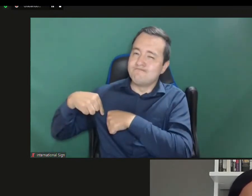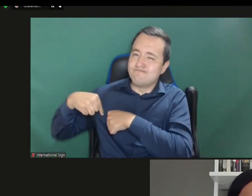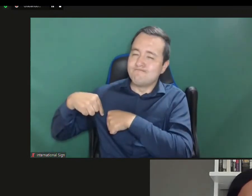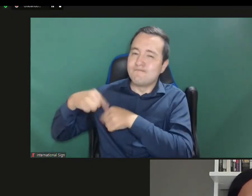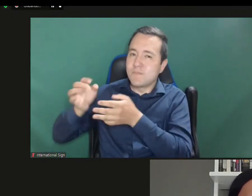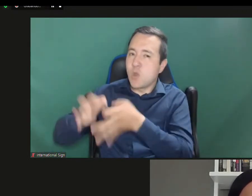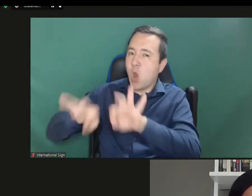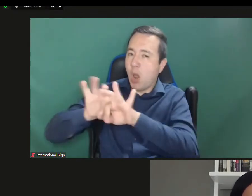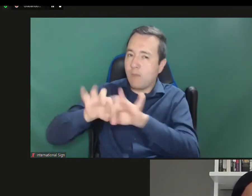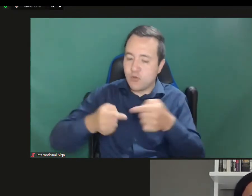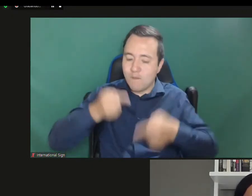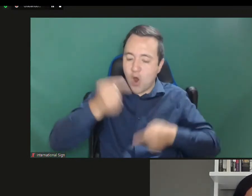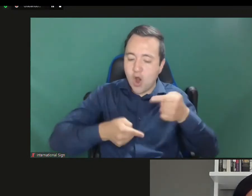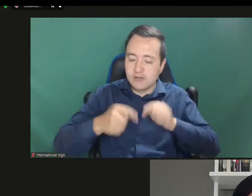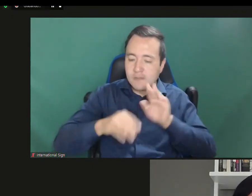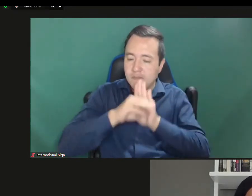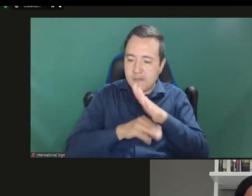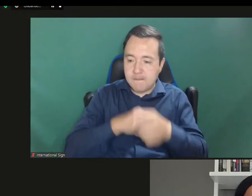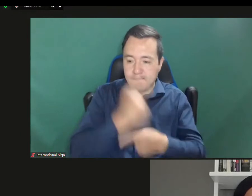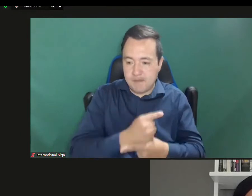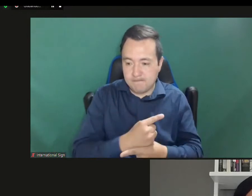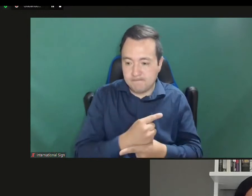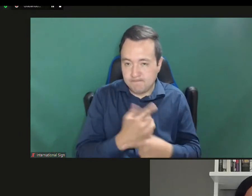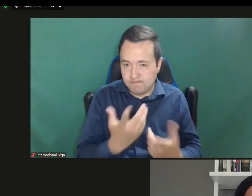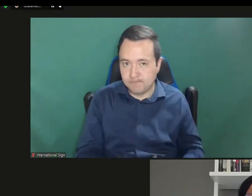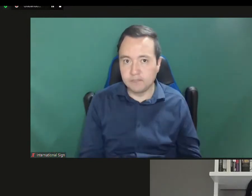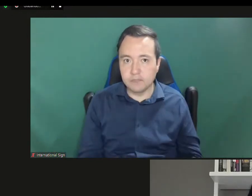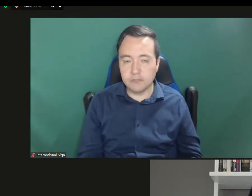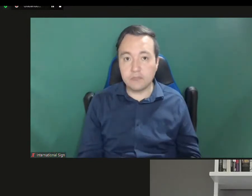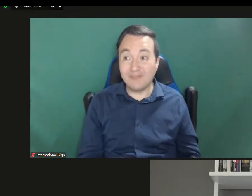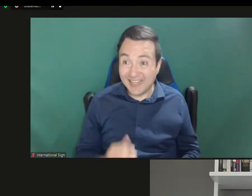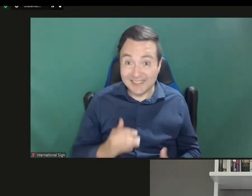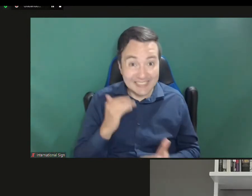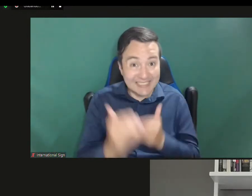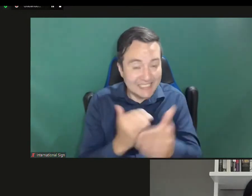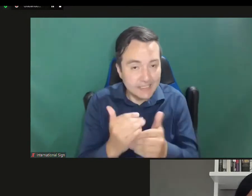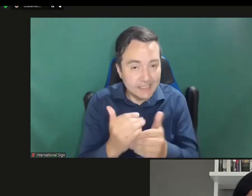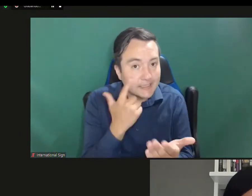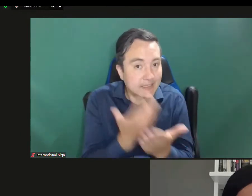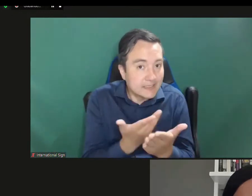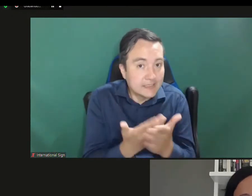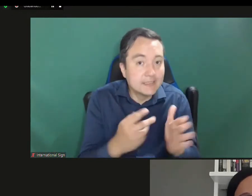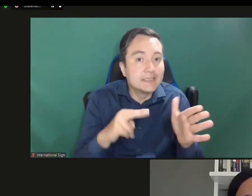That can be viewed as a regressive, but it needs to be tied to